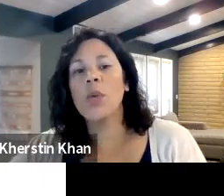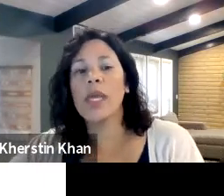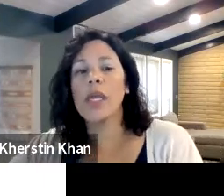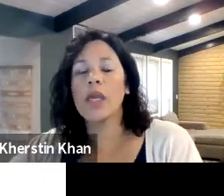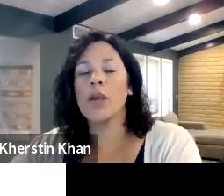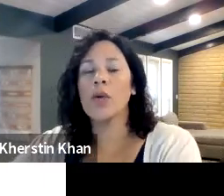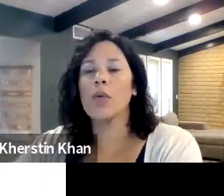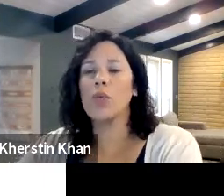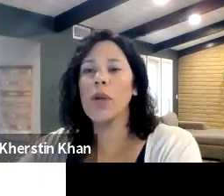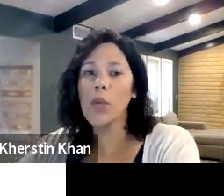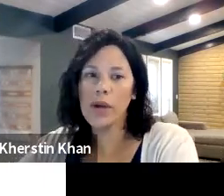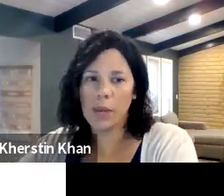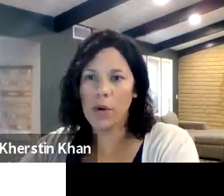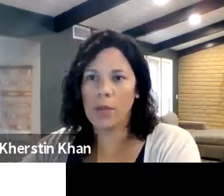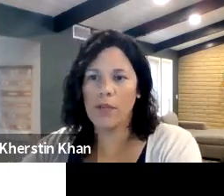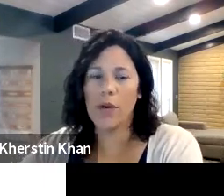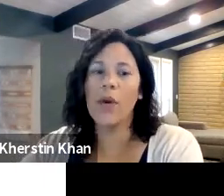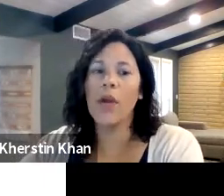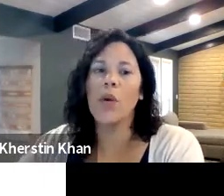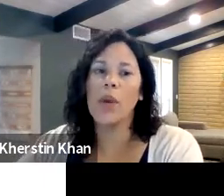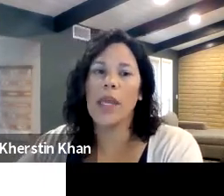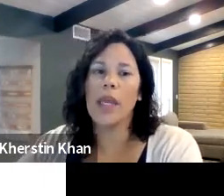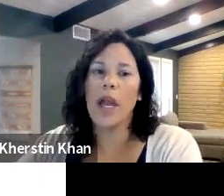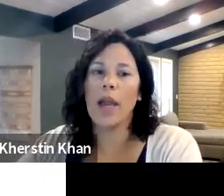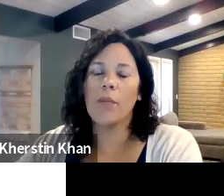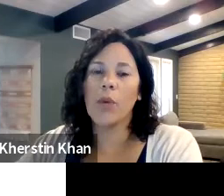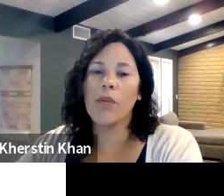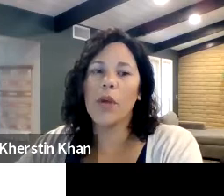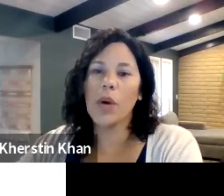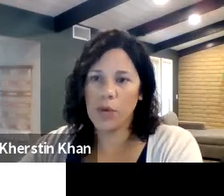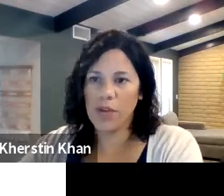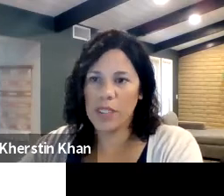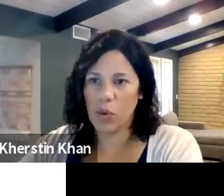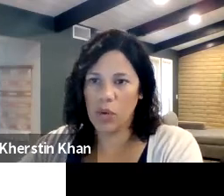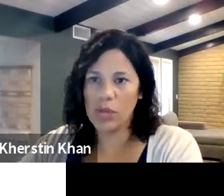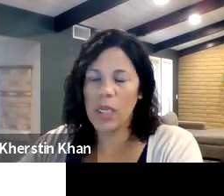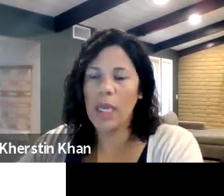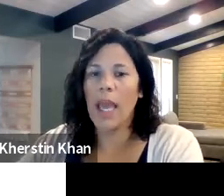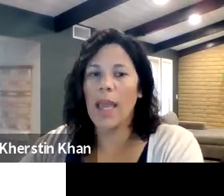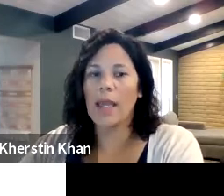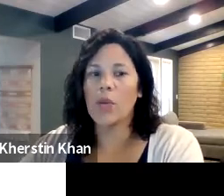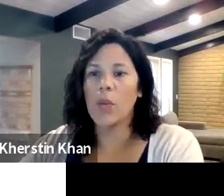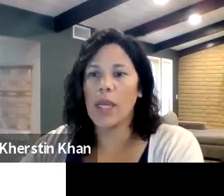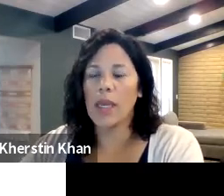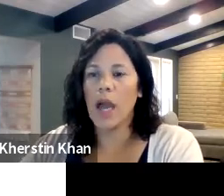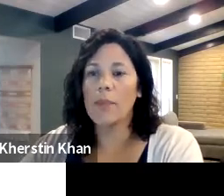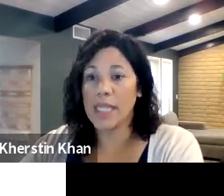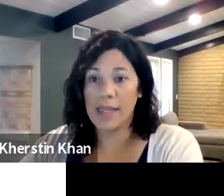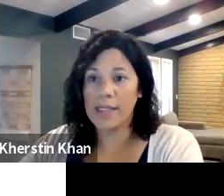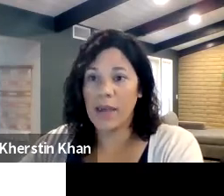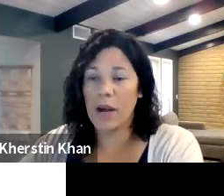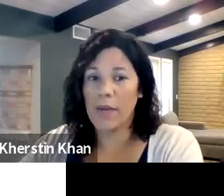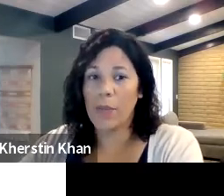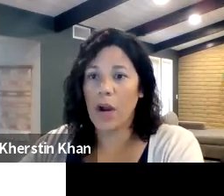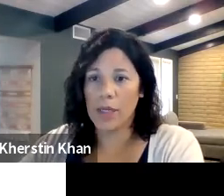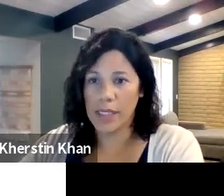goals, when we're in program review, we review our previous goals and we